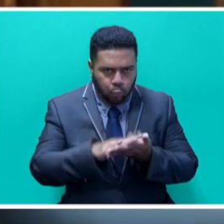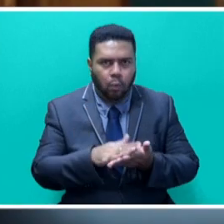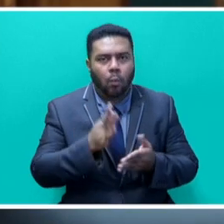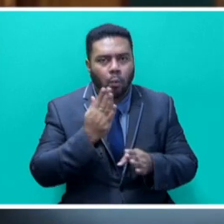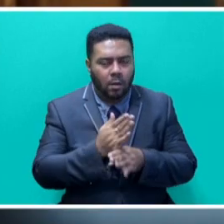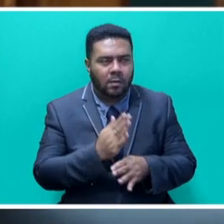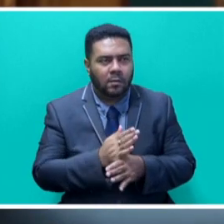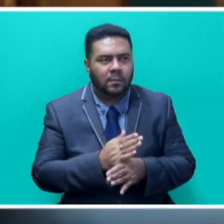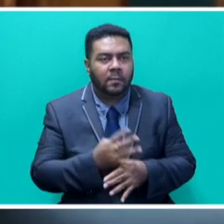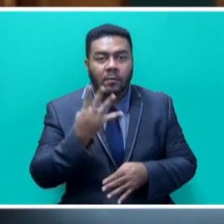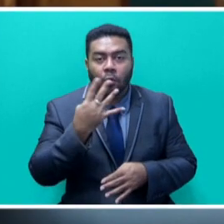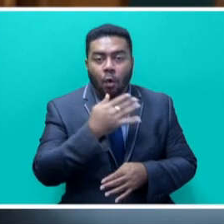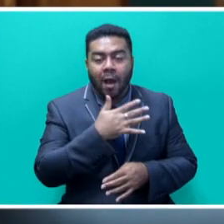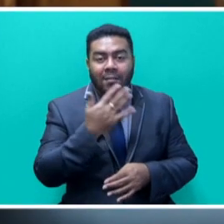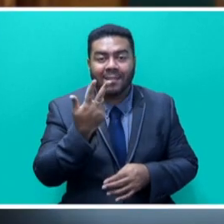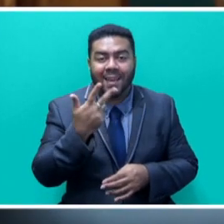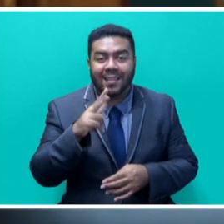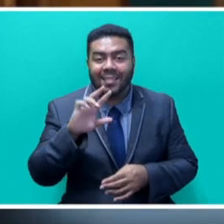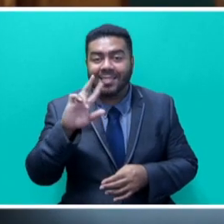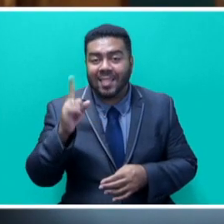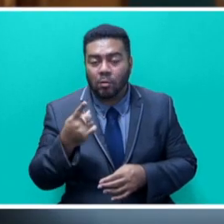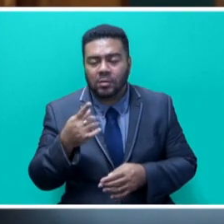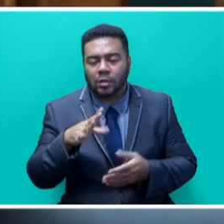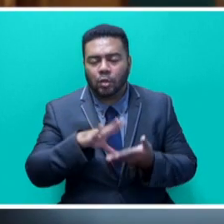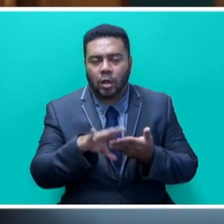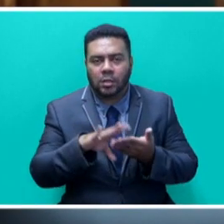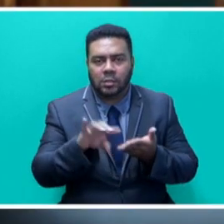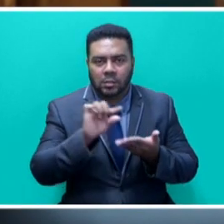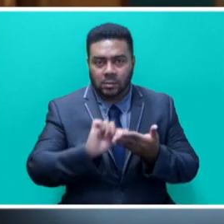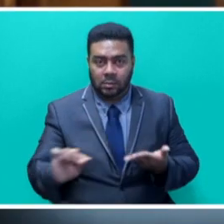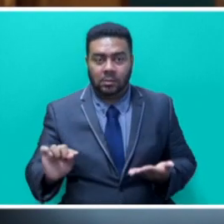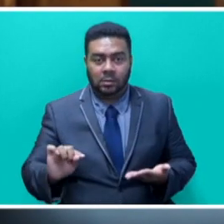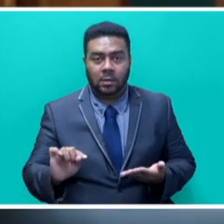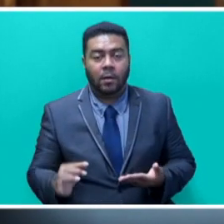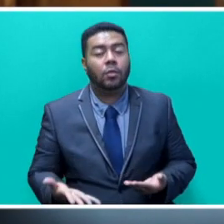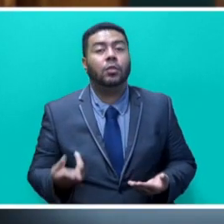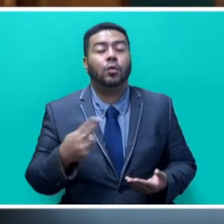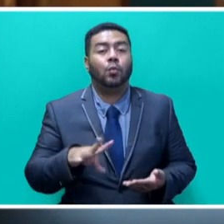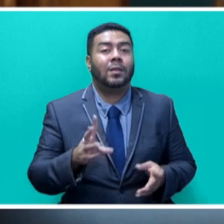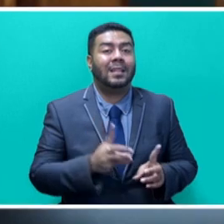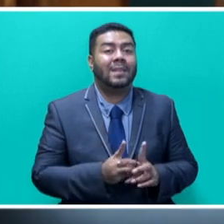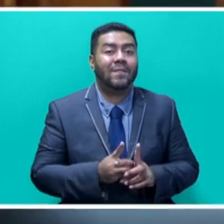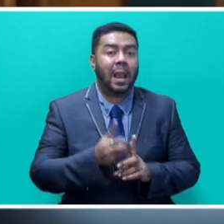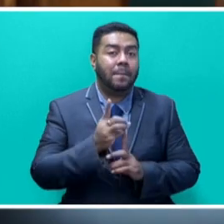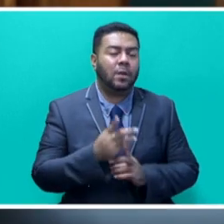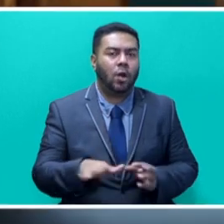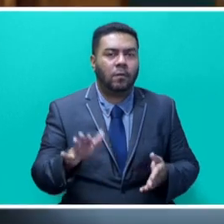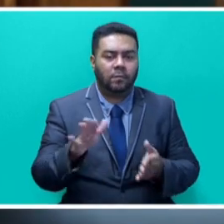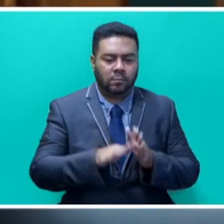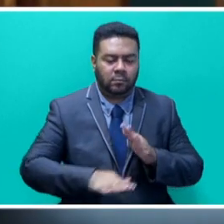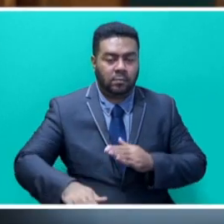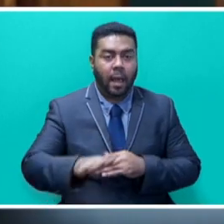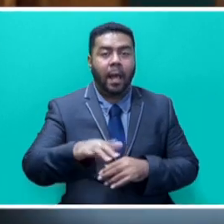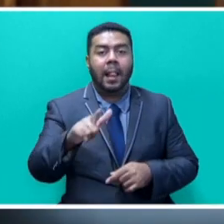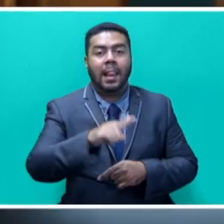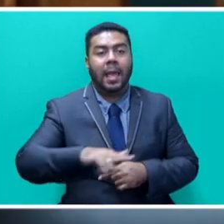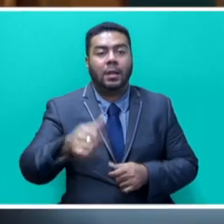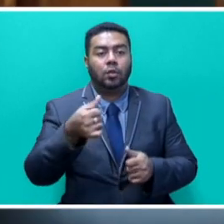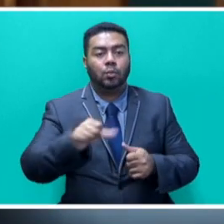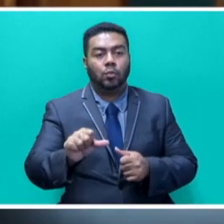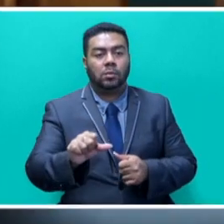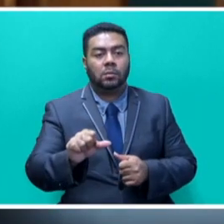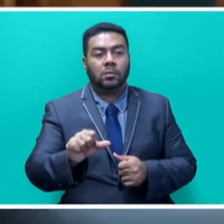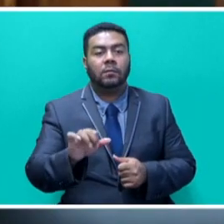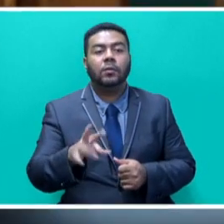$480,000 for strengthening the forest governance and management system through the development of district-level integrated land use plans for the